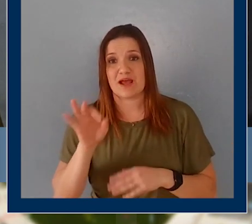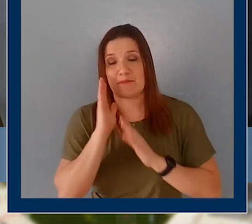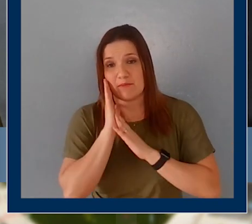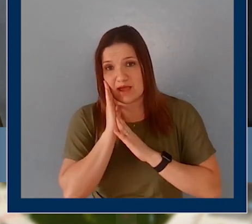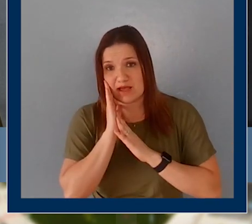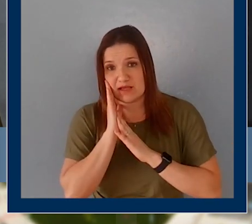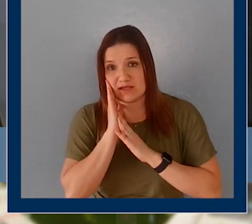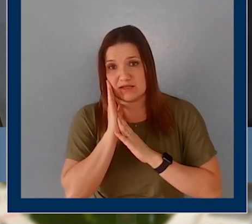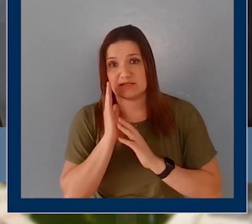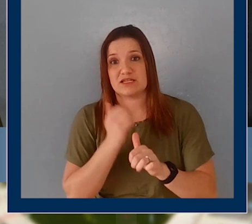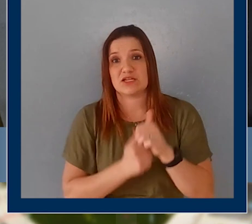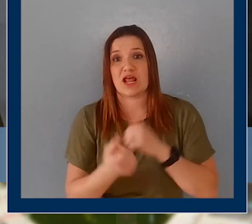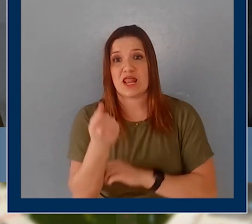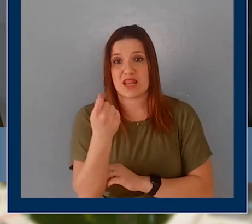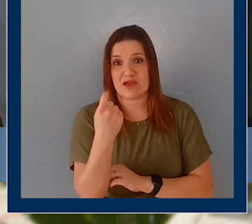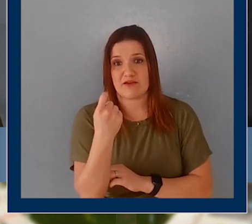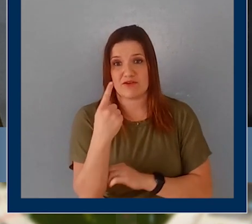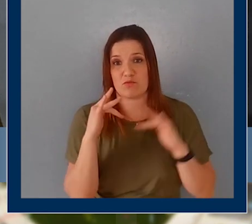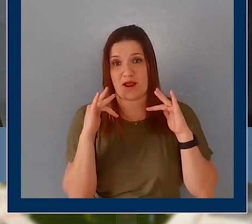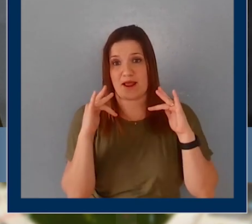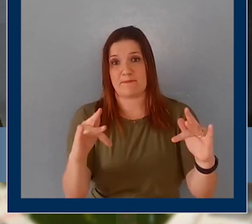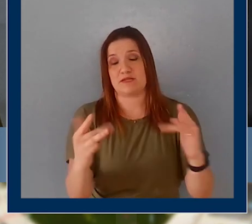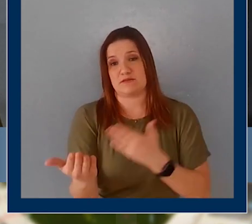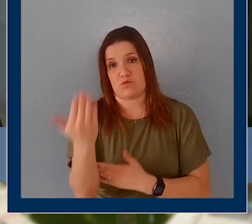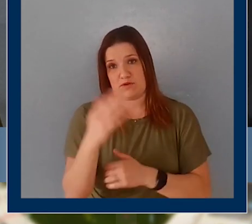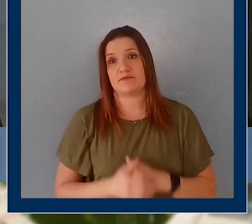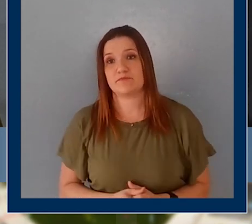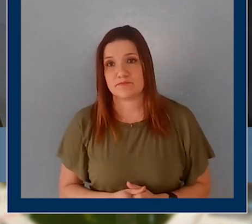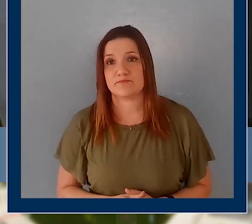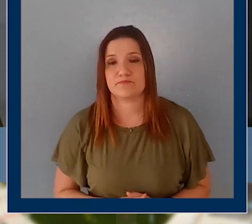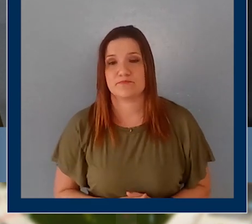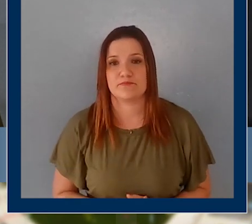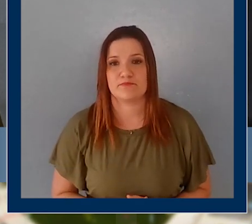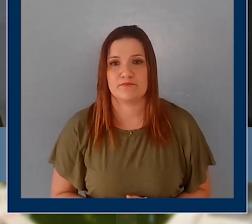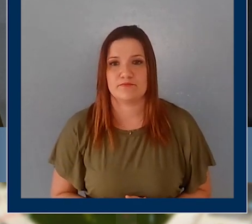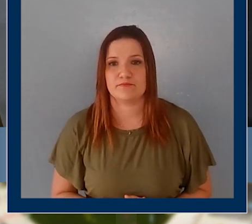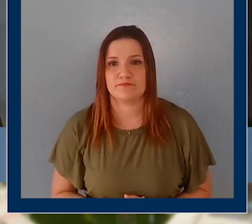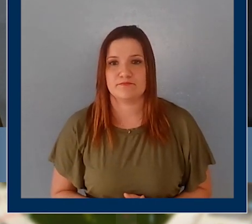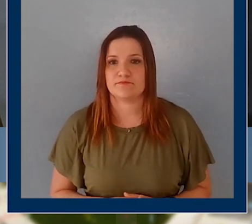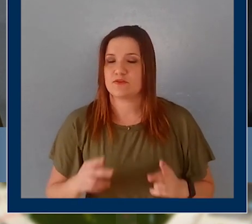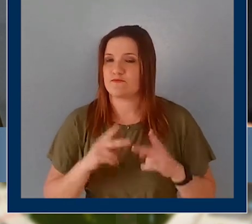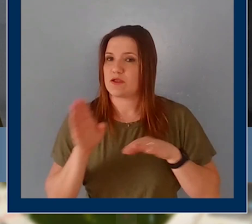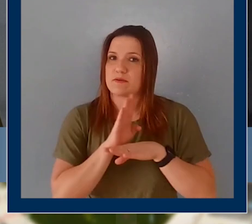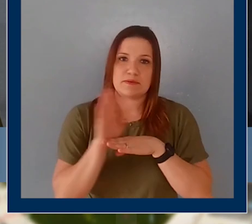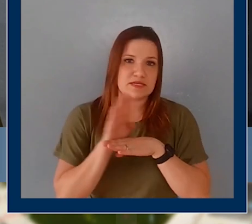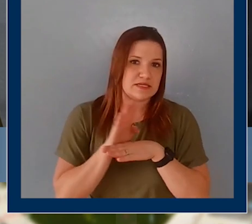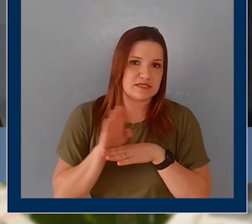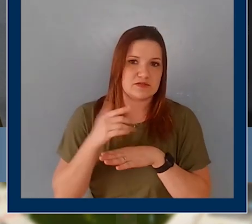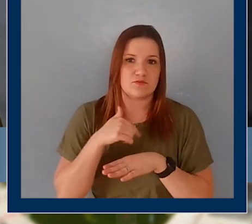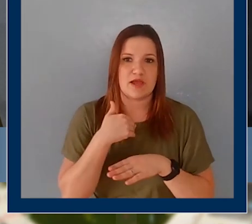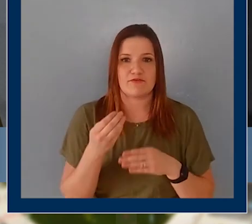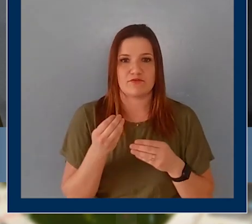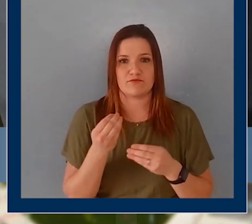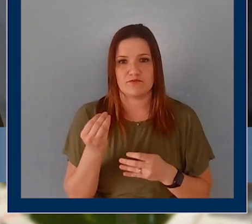are currently unoccupied. And then our medical surgical units, which, 2 South, 2 North, 3 North, our pediatric